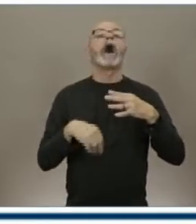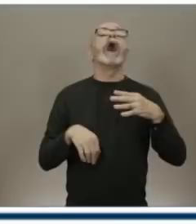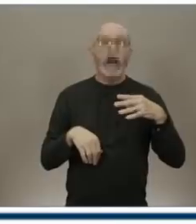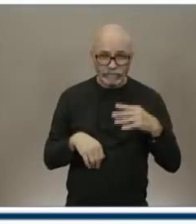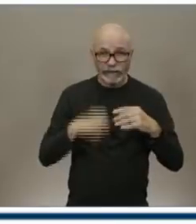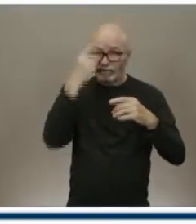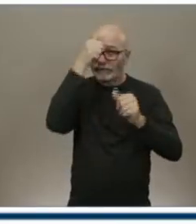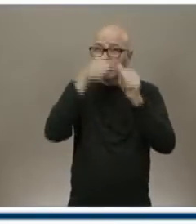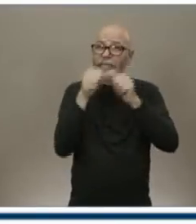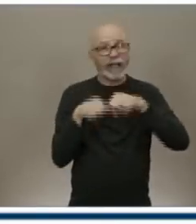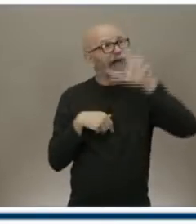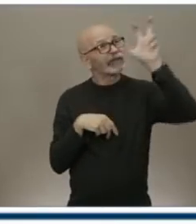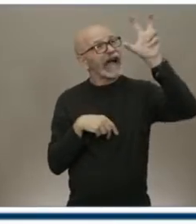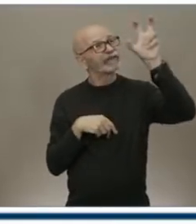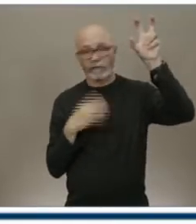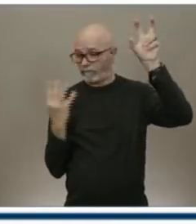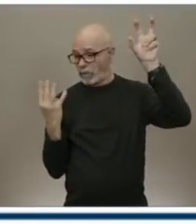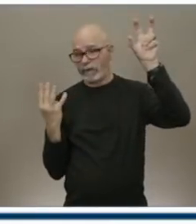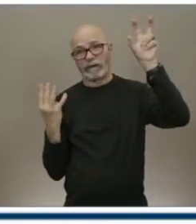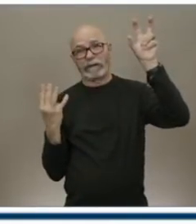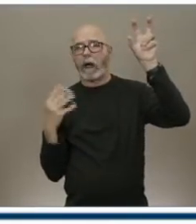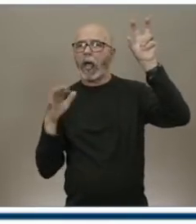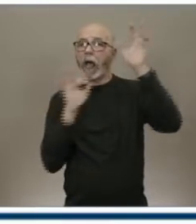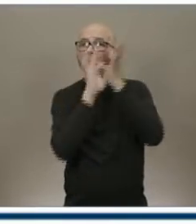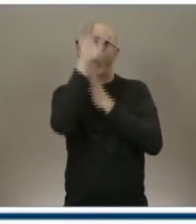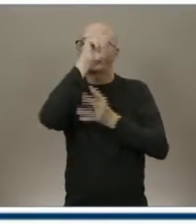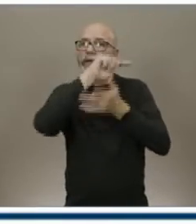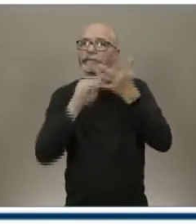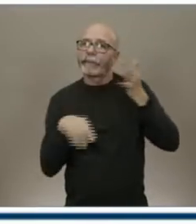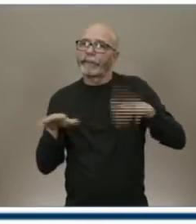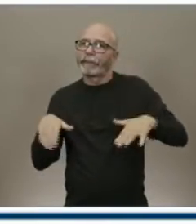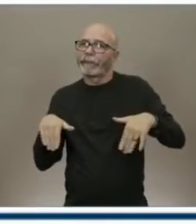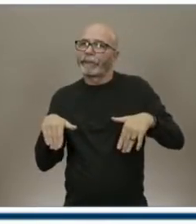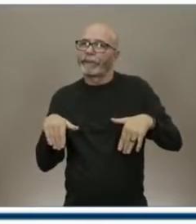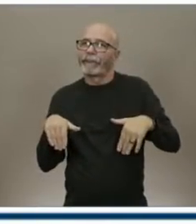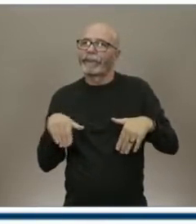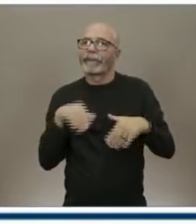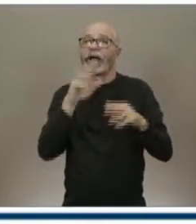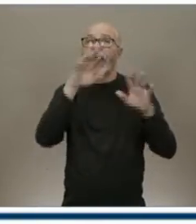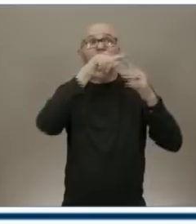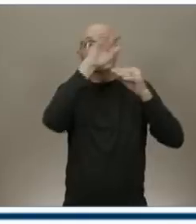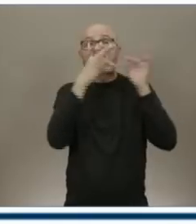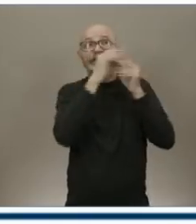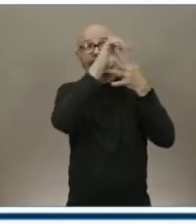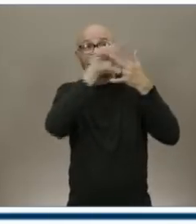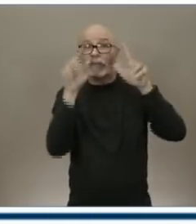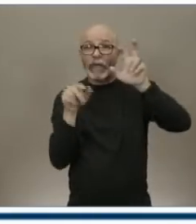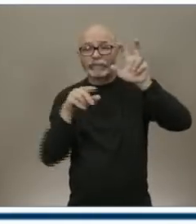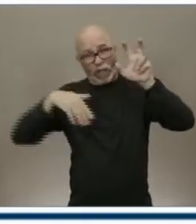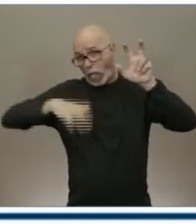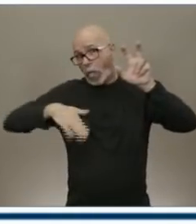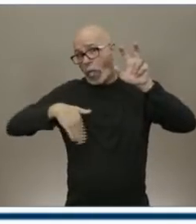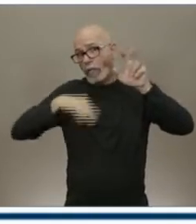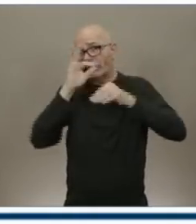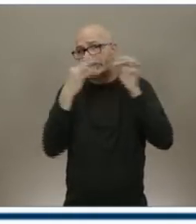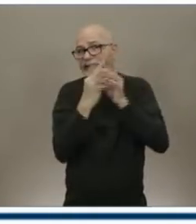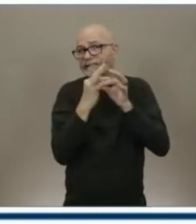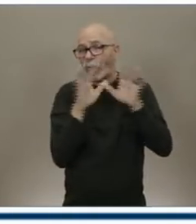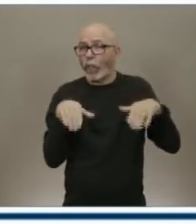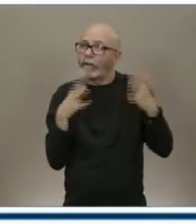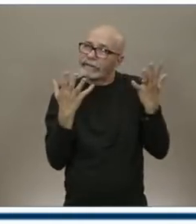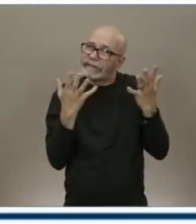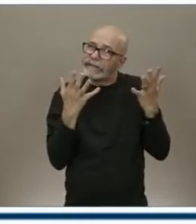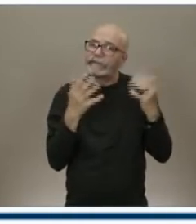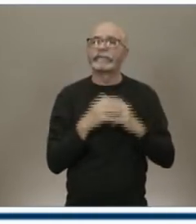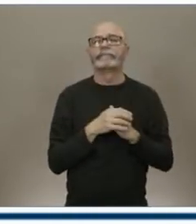lab. There's nothing to indicate that we're seeing a community spread in